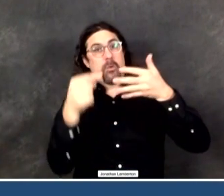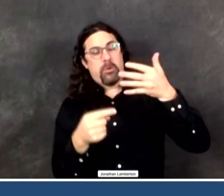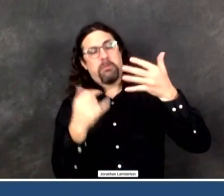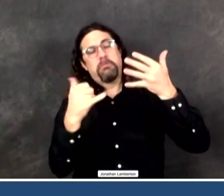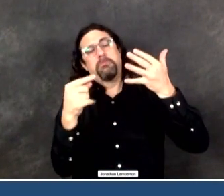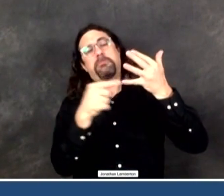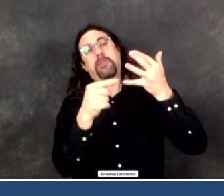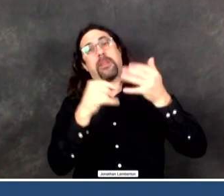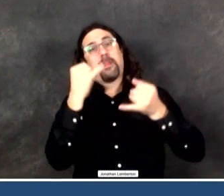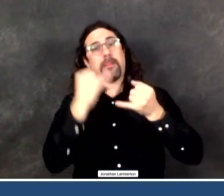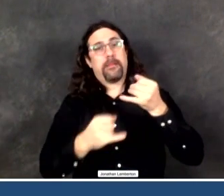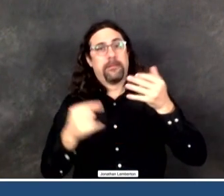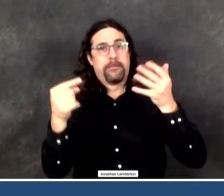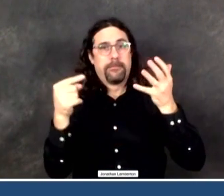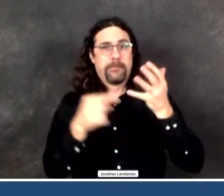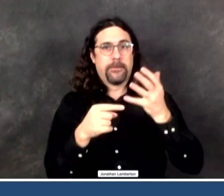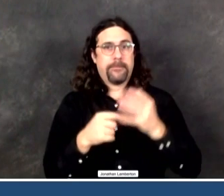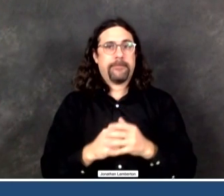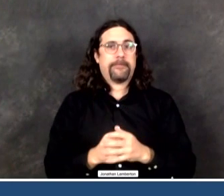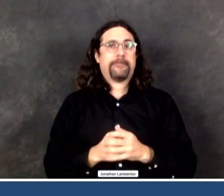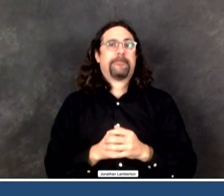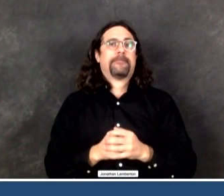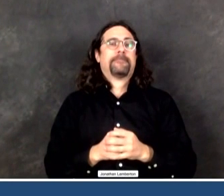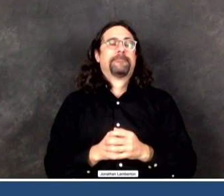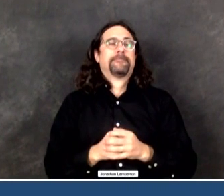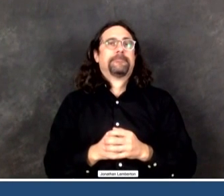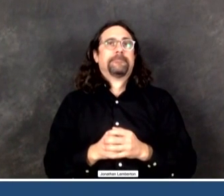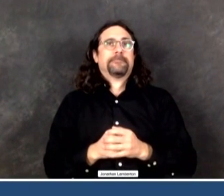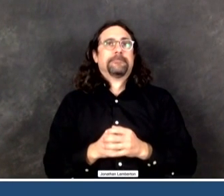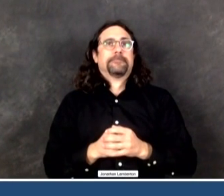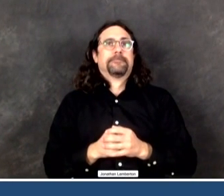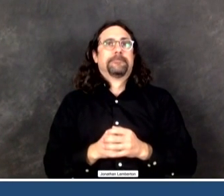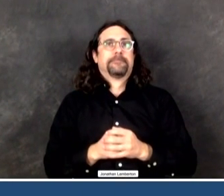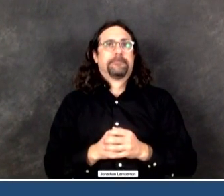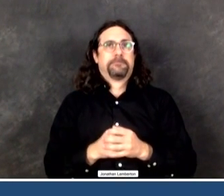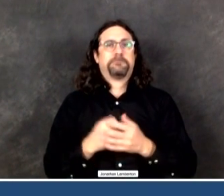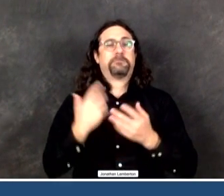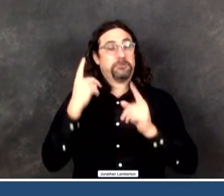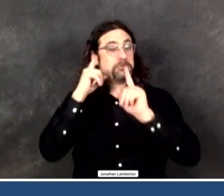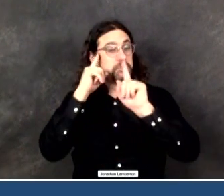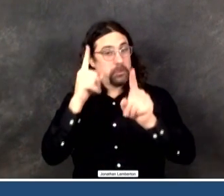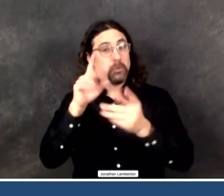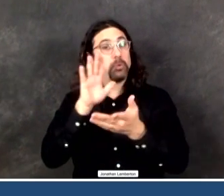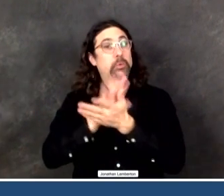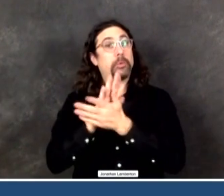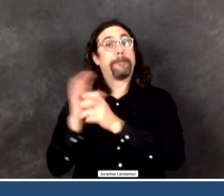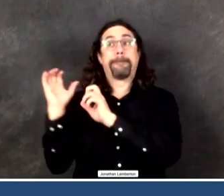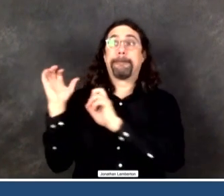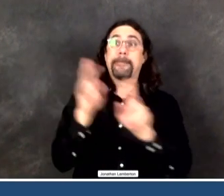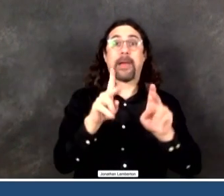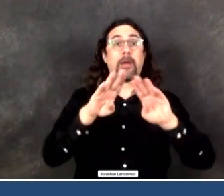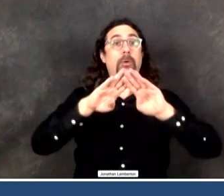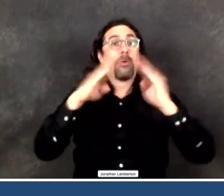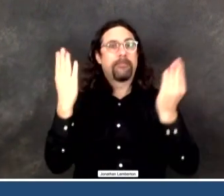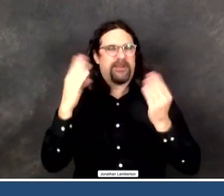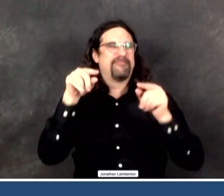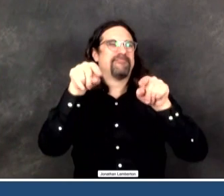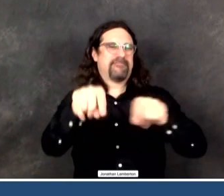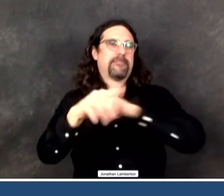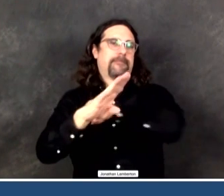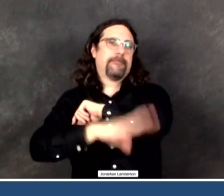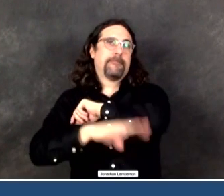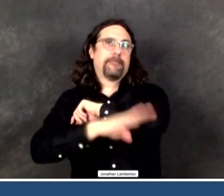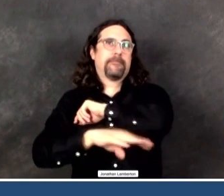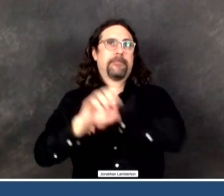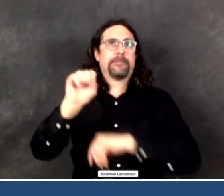the schools in September. And as I said, it will be unlike any other reopening of schools we've ever seen, because we're going to have to